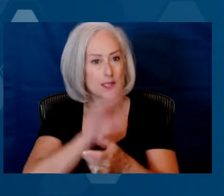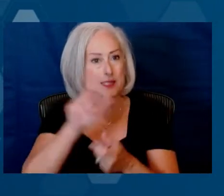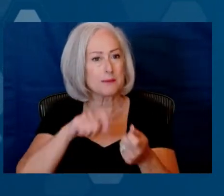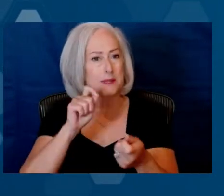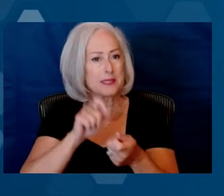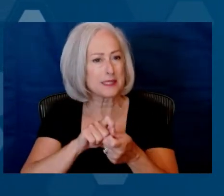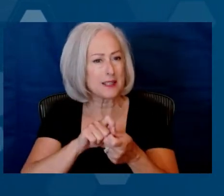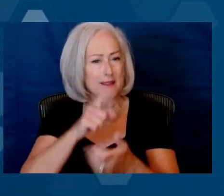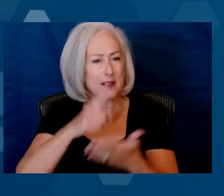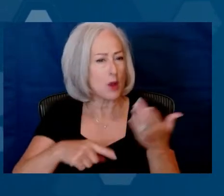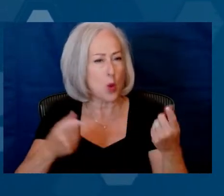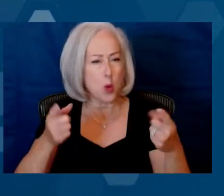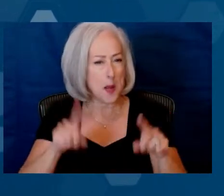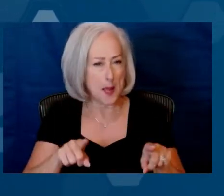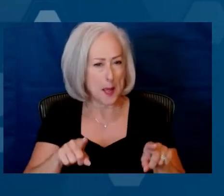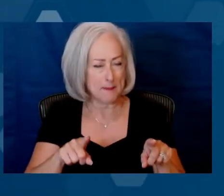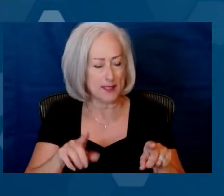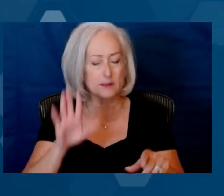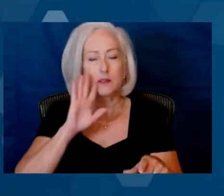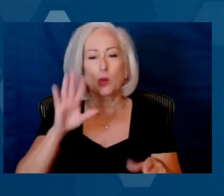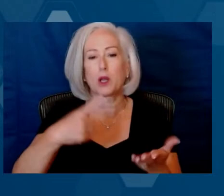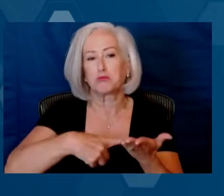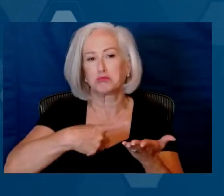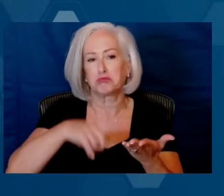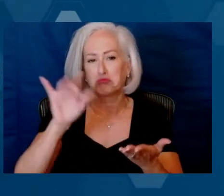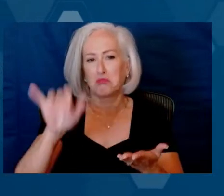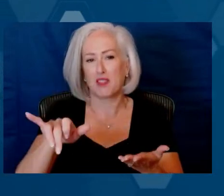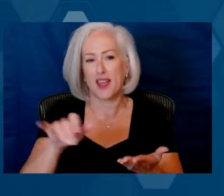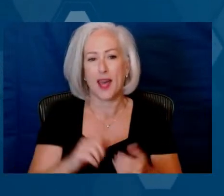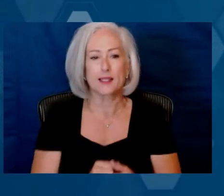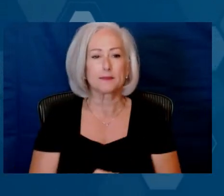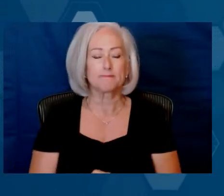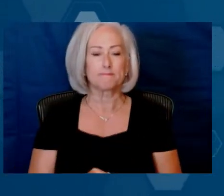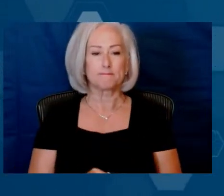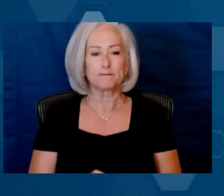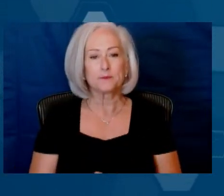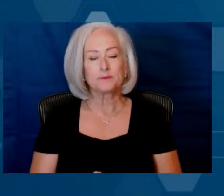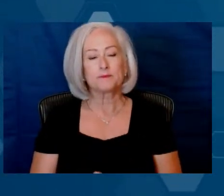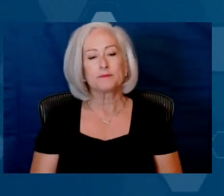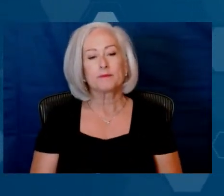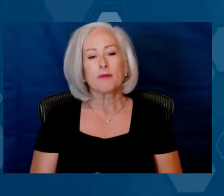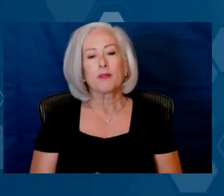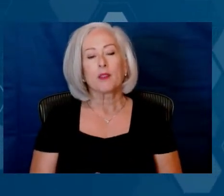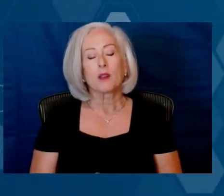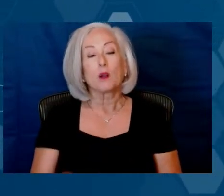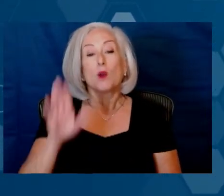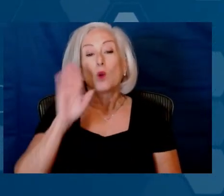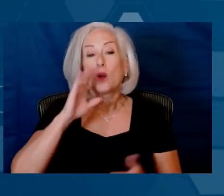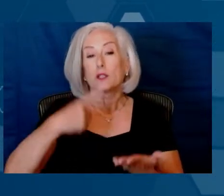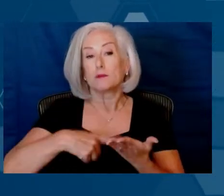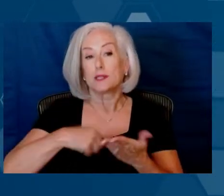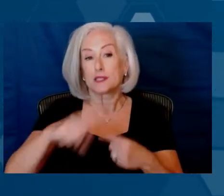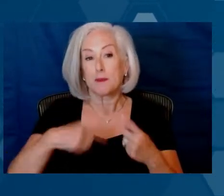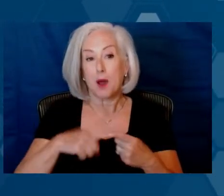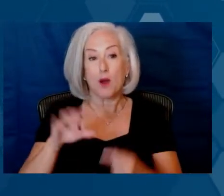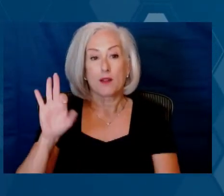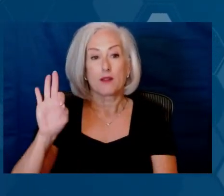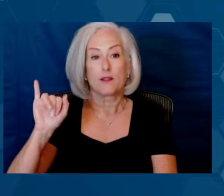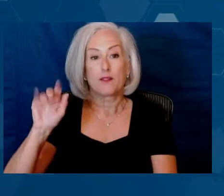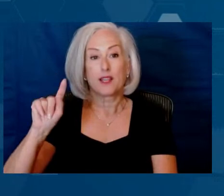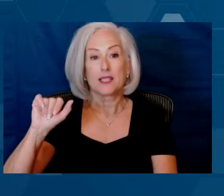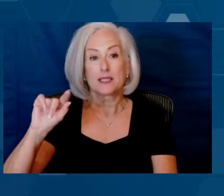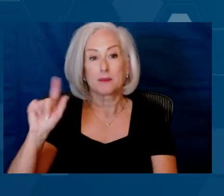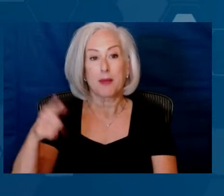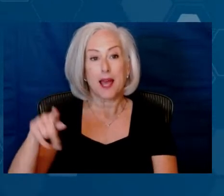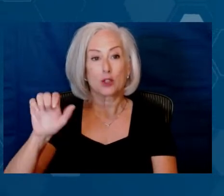sunburns. And we will talk about that as well. So we'll also talk about the FITZPATRICK scale developed in 1975